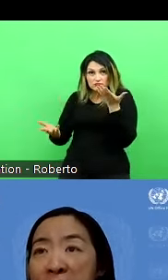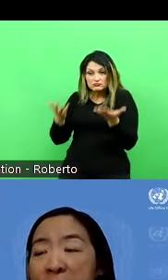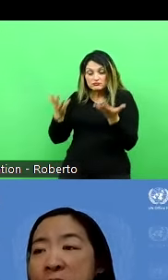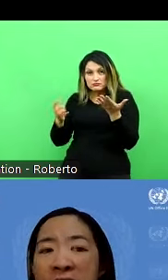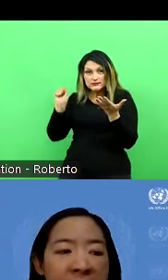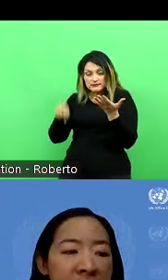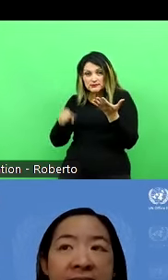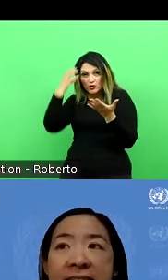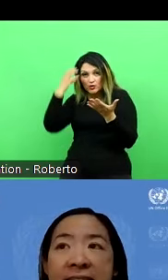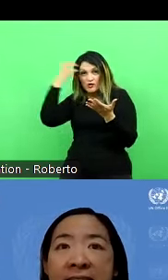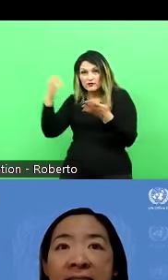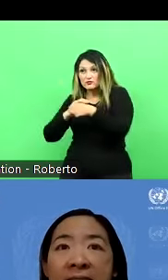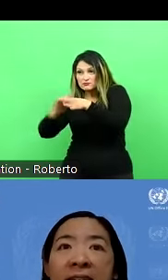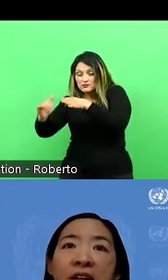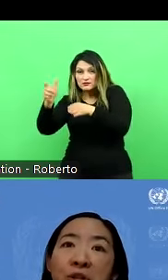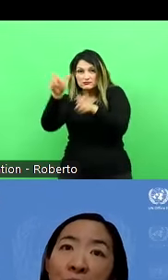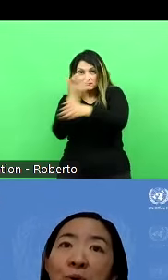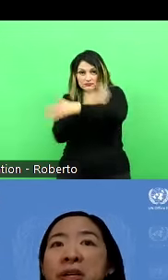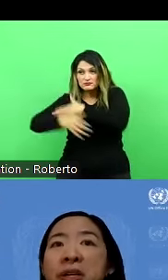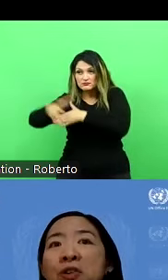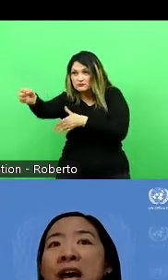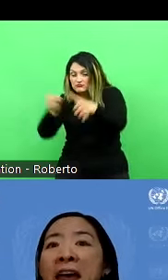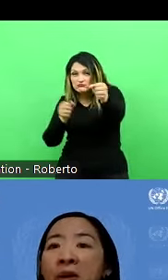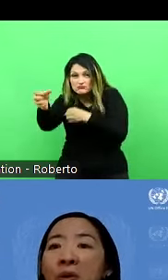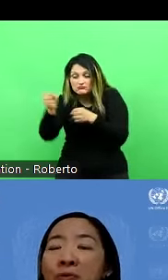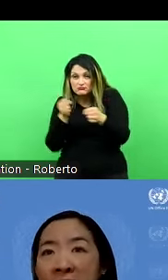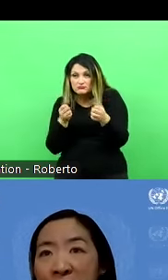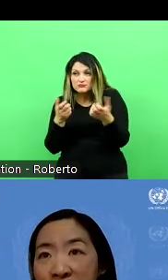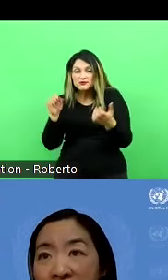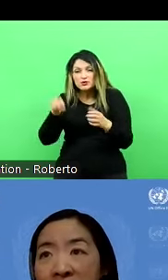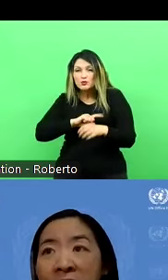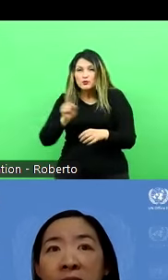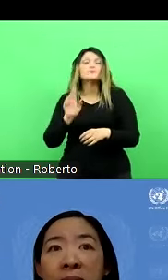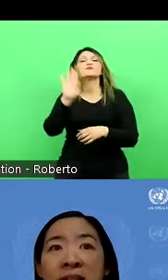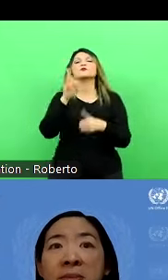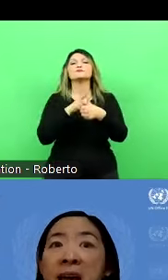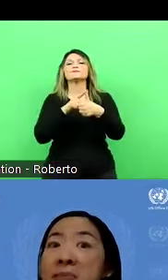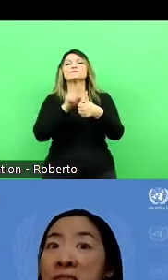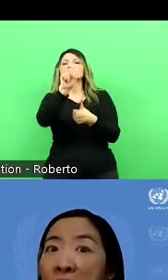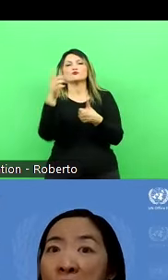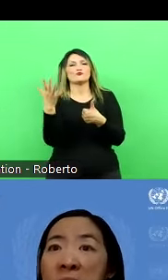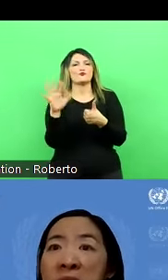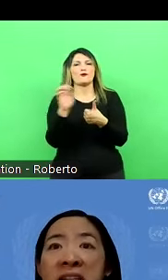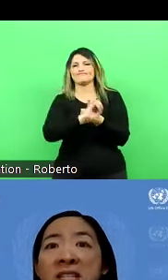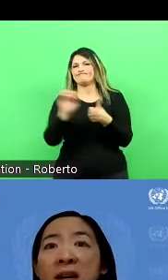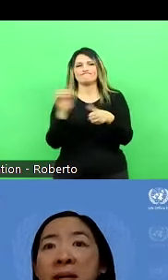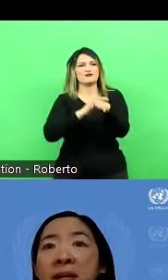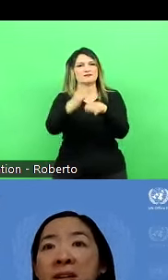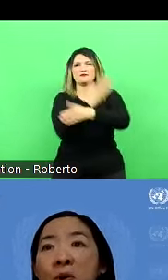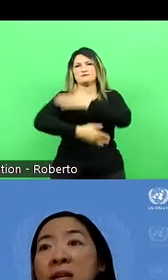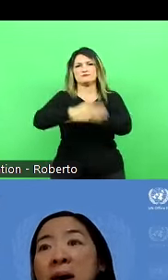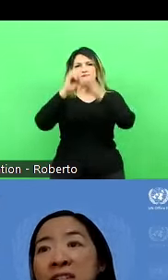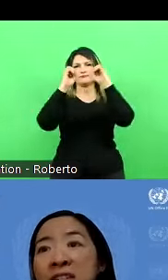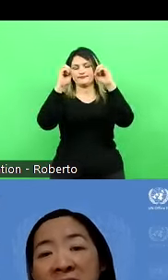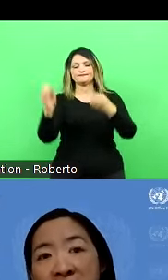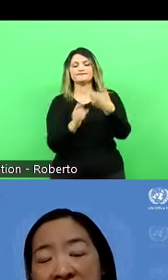involvement of person with disabilities. Two, if you have annual and regular drills, sometimes involving OPDs, but